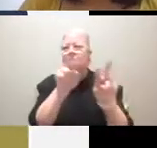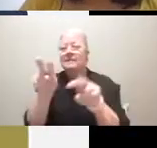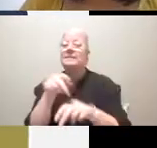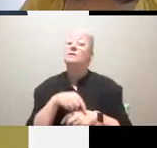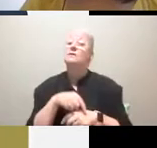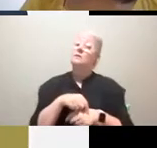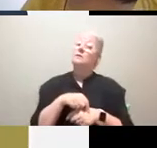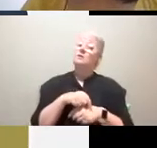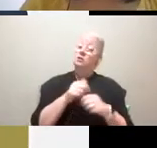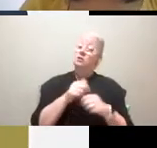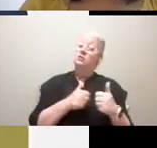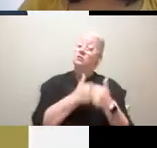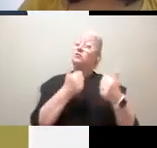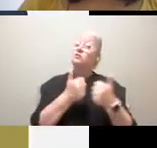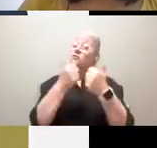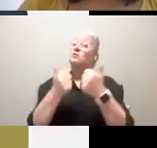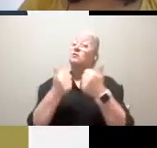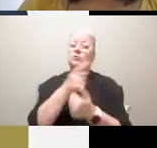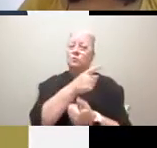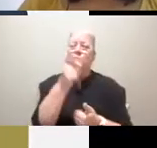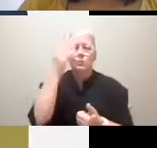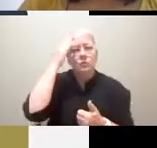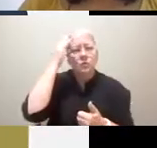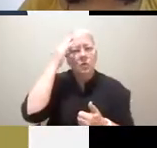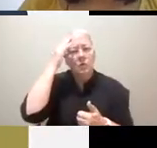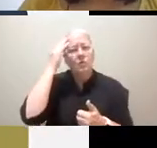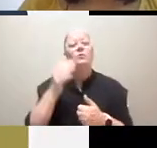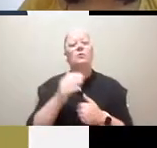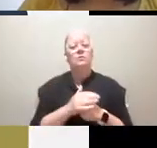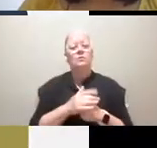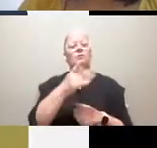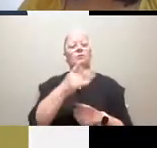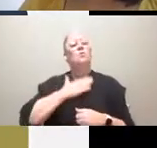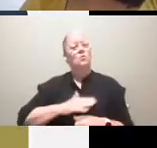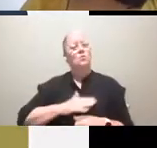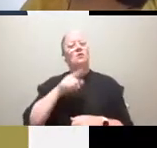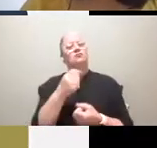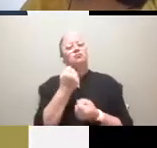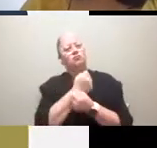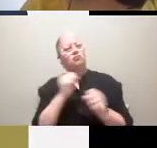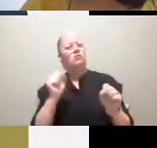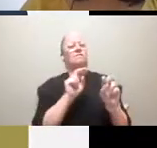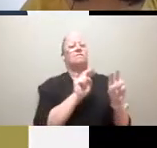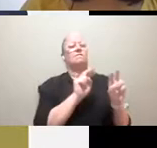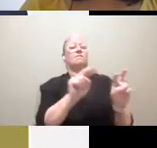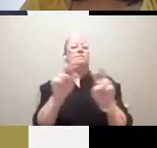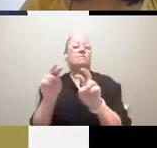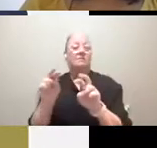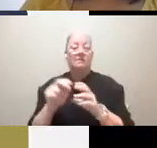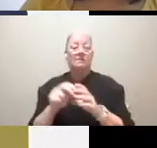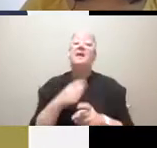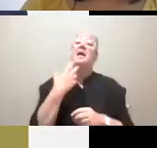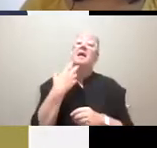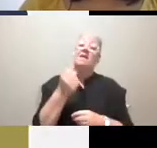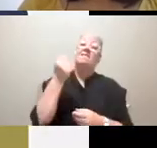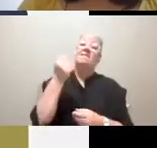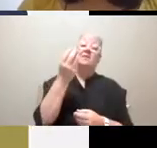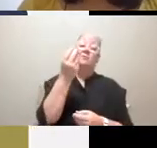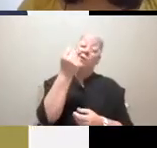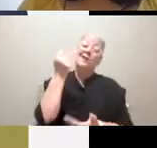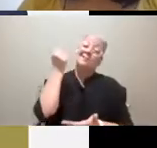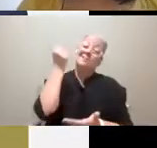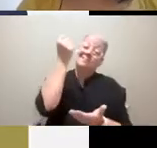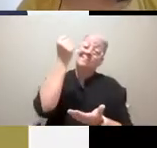face while working towards ensuring safeguarding in organizations. There are budget constraints, definitely. So when we are